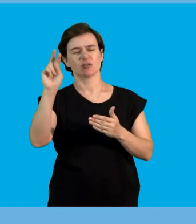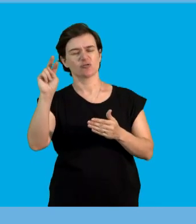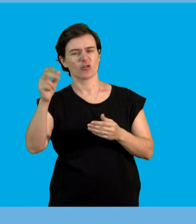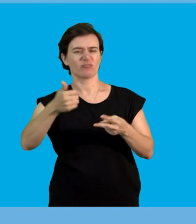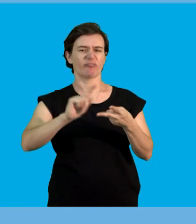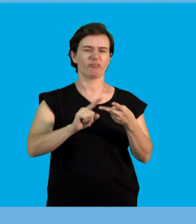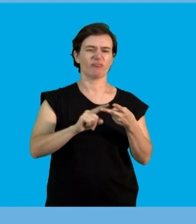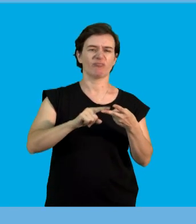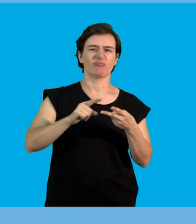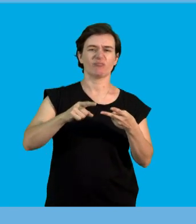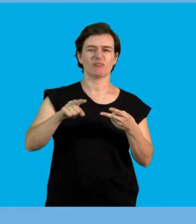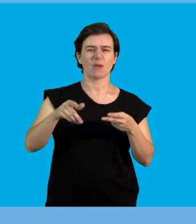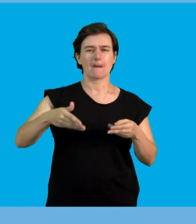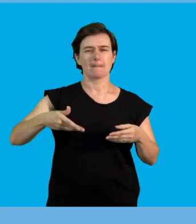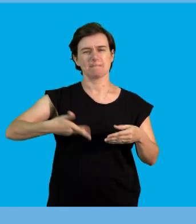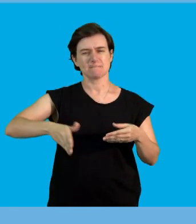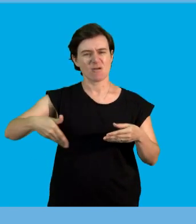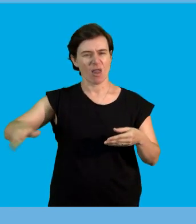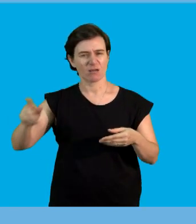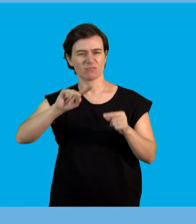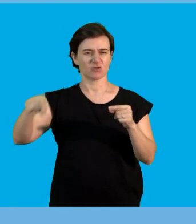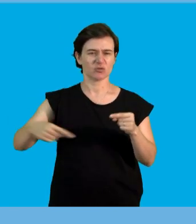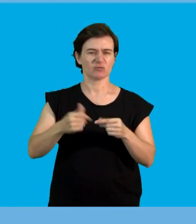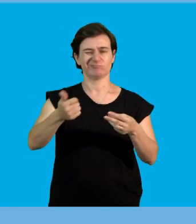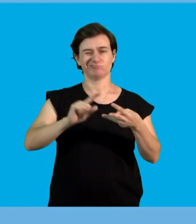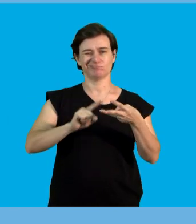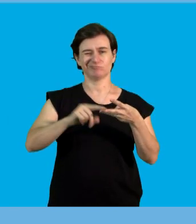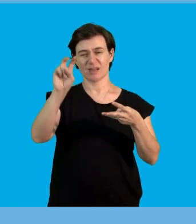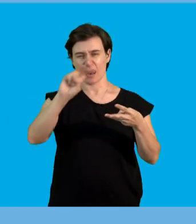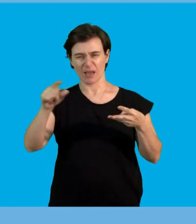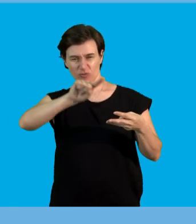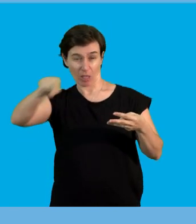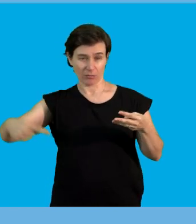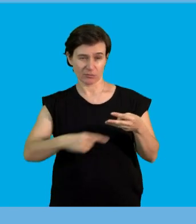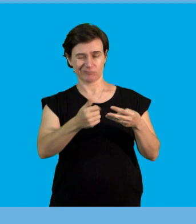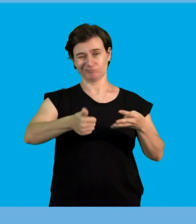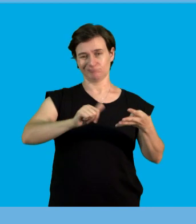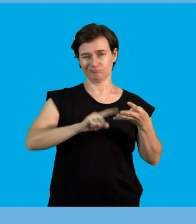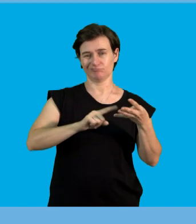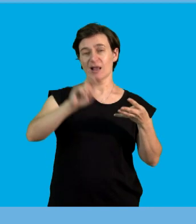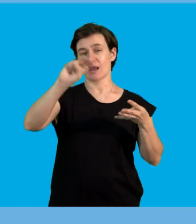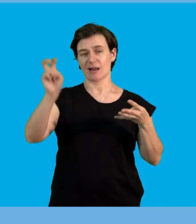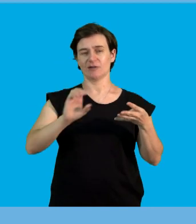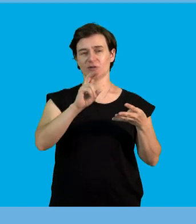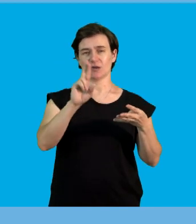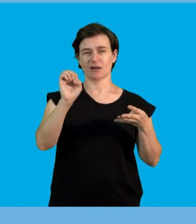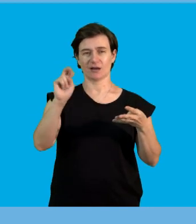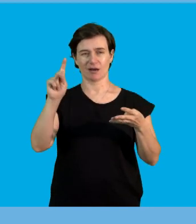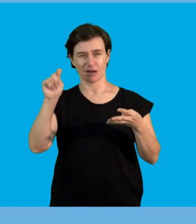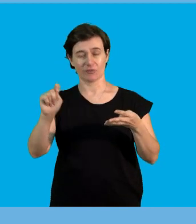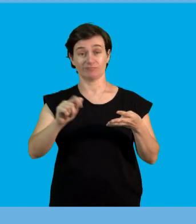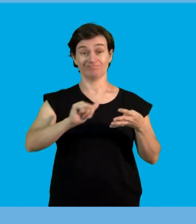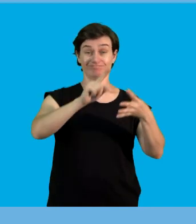parallel circuit, electric circuit, and electric current, whereby electrons, those are now negatively charged subatomic